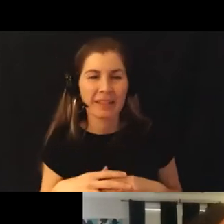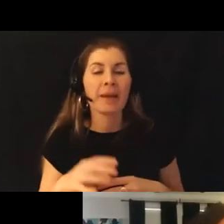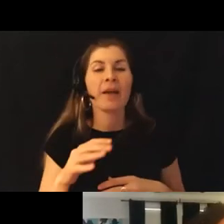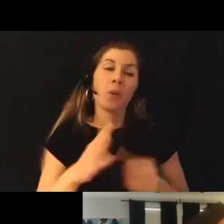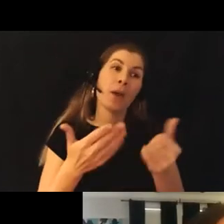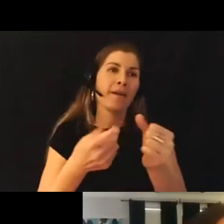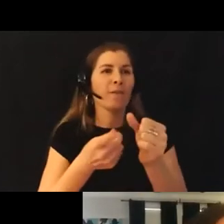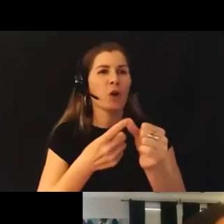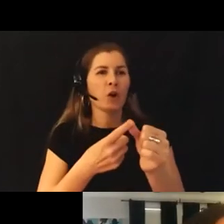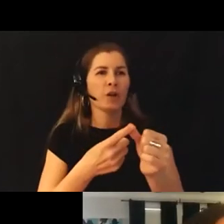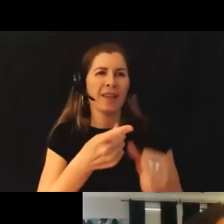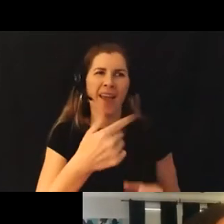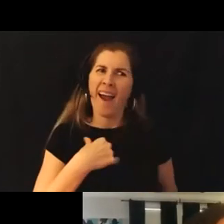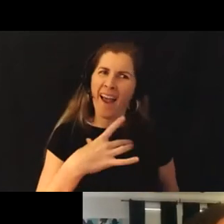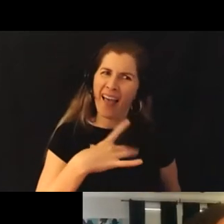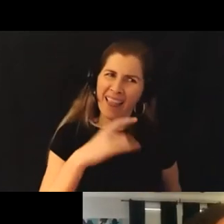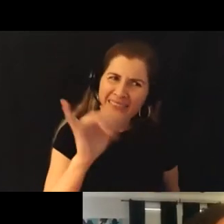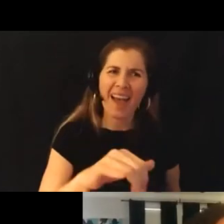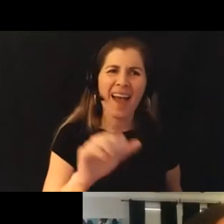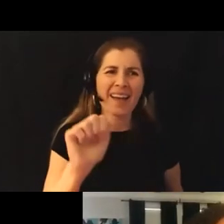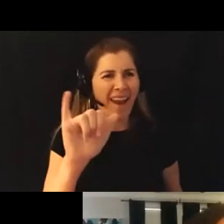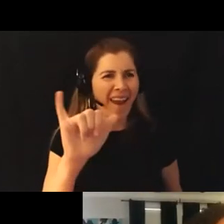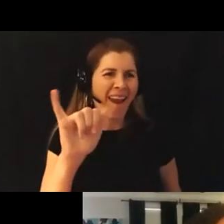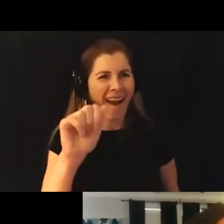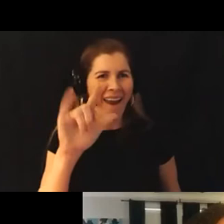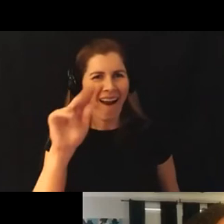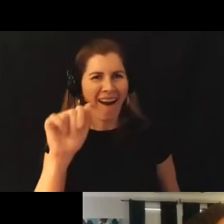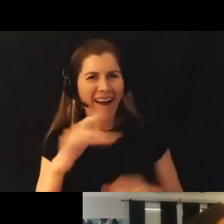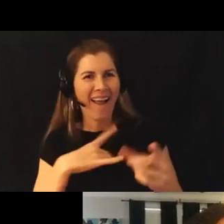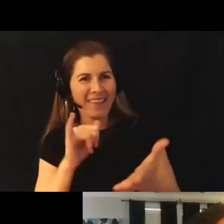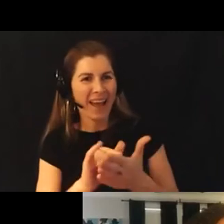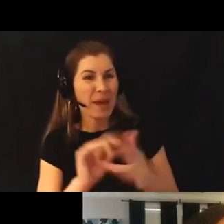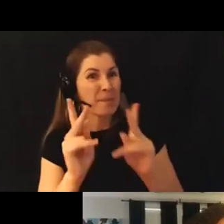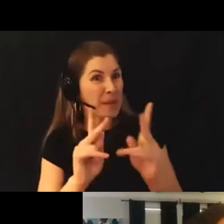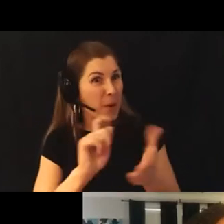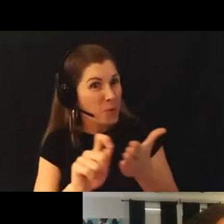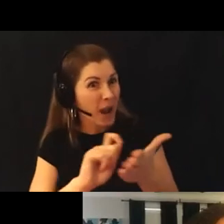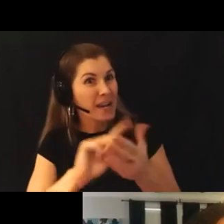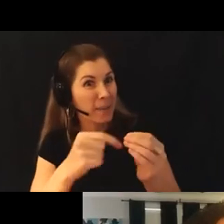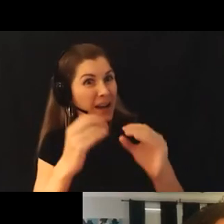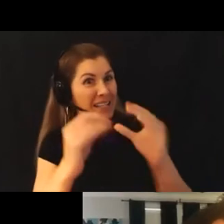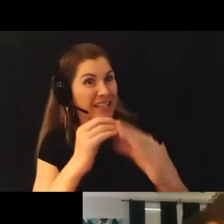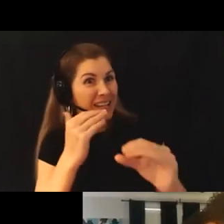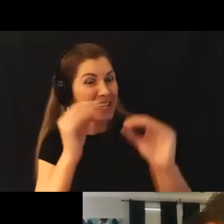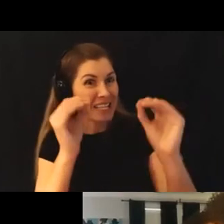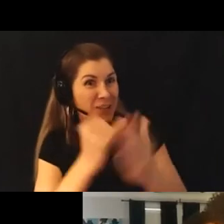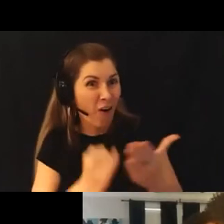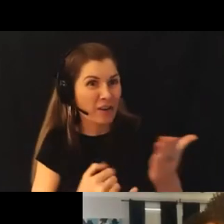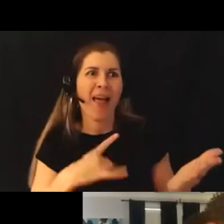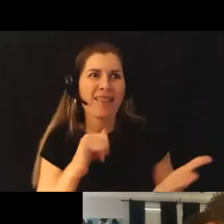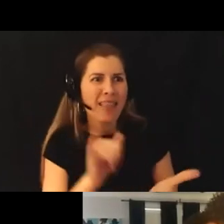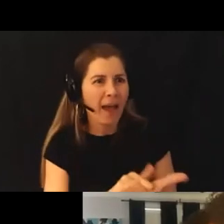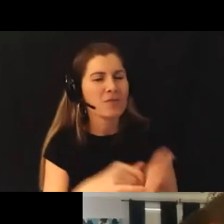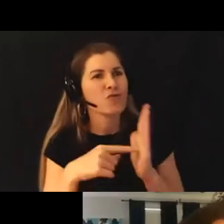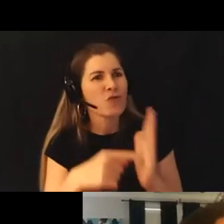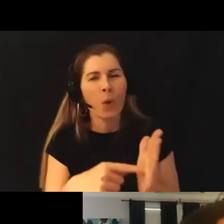of all, I love that, Ayanna. Whoa, that's so exciting that people were writing about teaching artists. That's great, and realizing the value that teaching